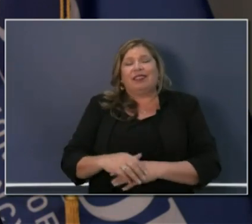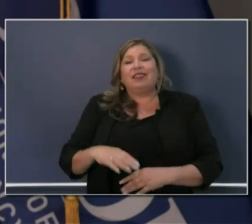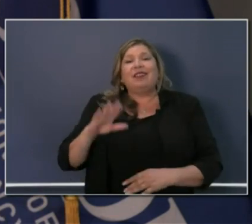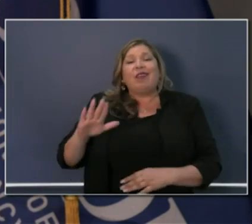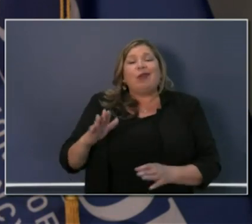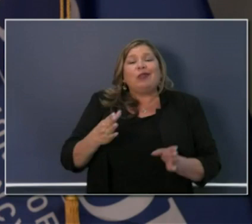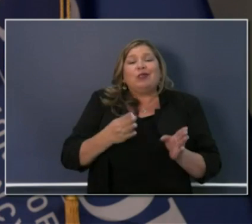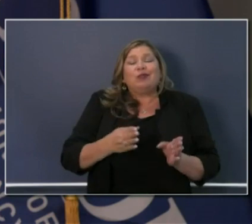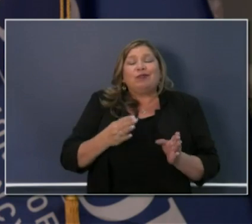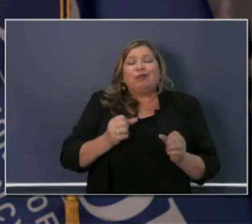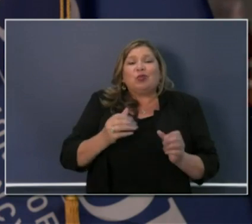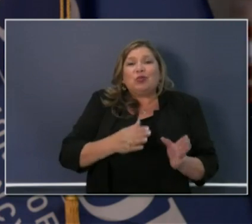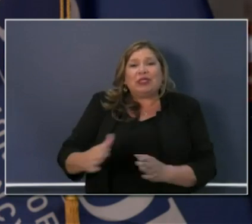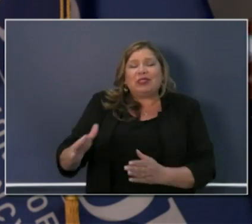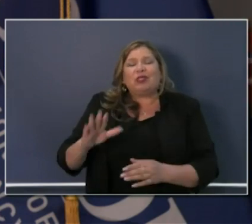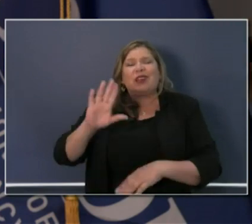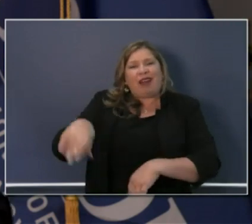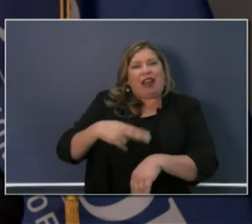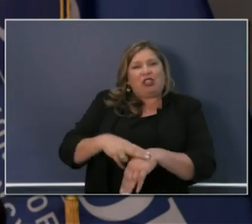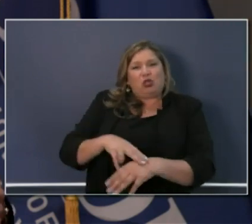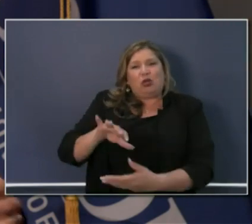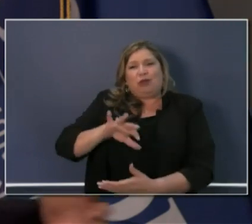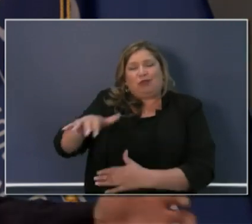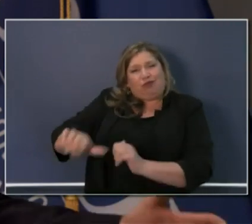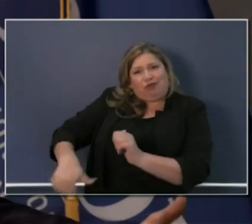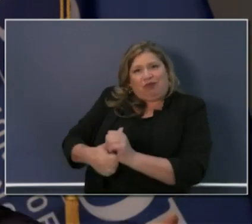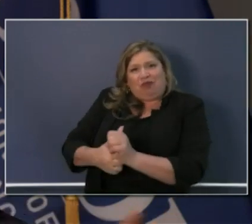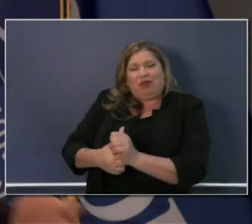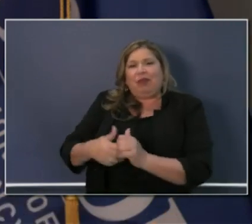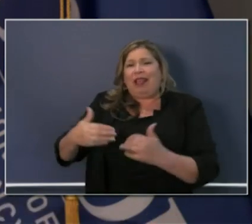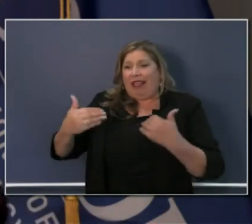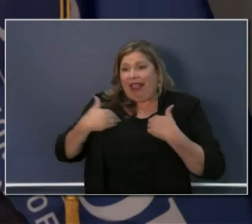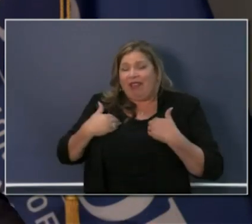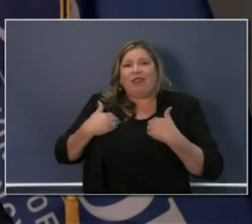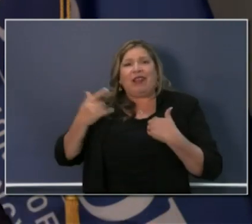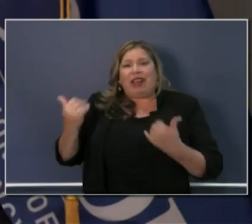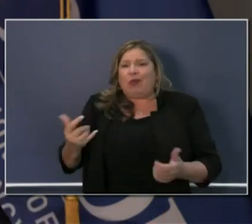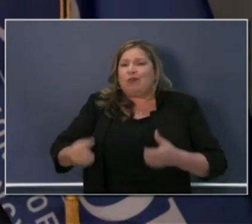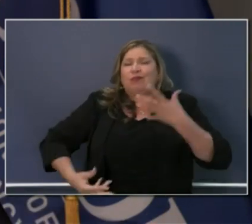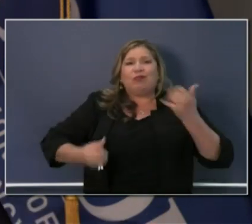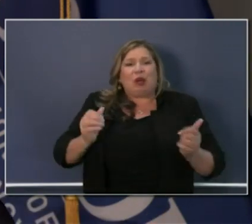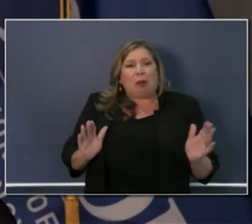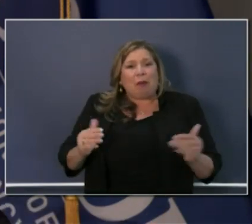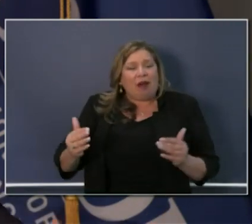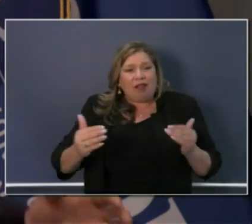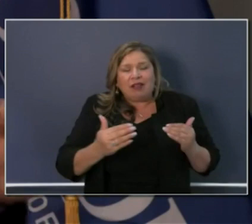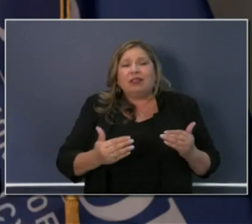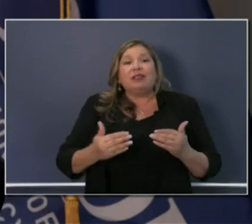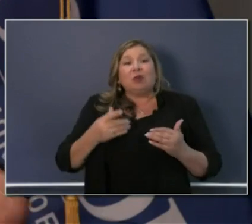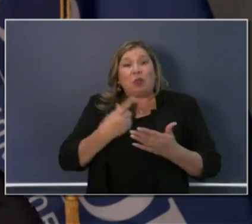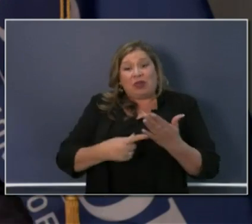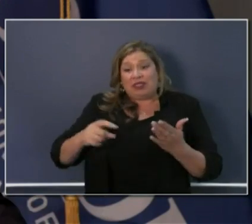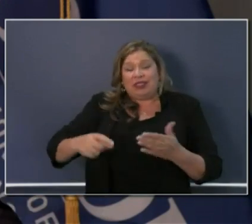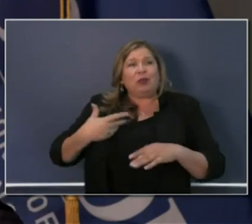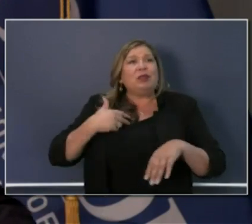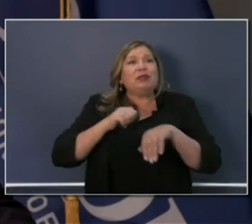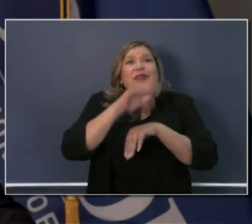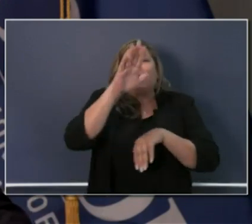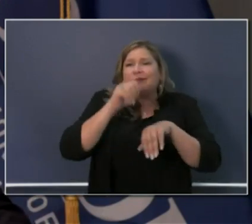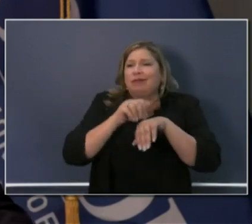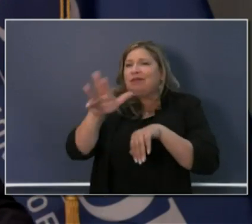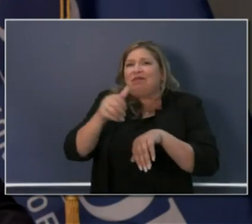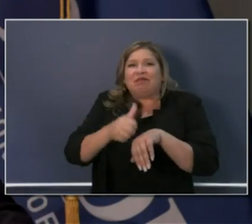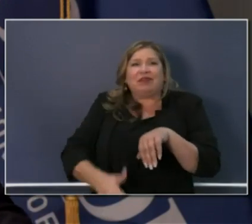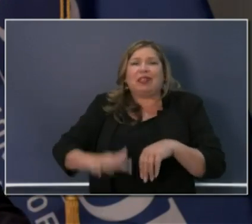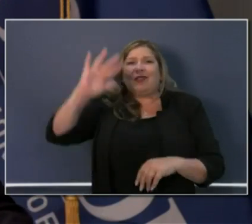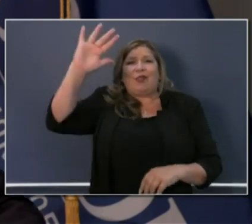National Stockpile. And we are quite literally opening up those boxes as we speak, and we're starting to distribute those assets all throughout the